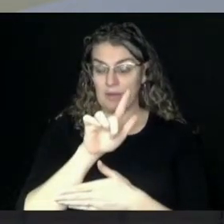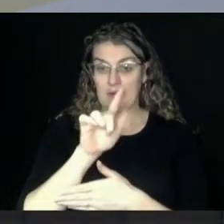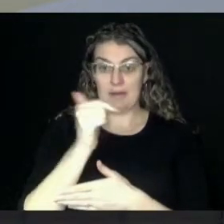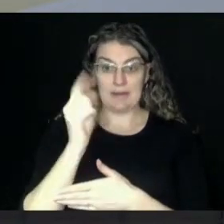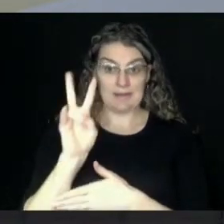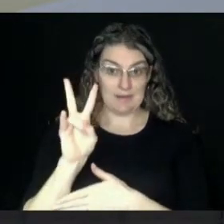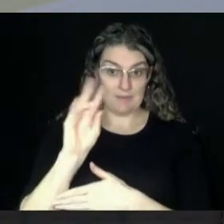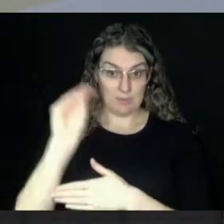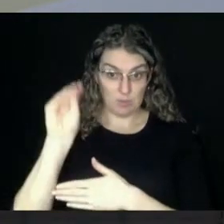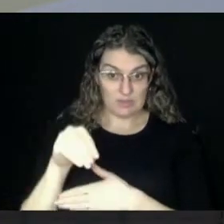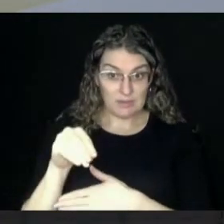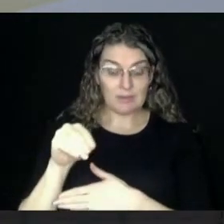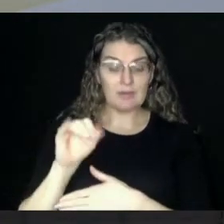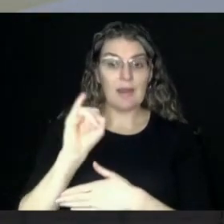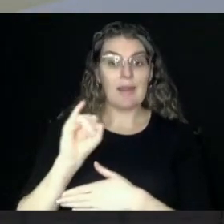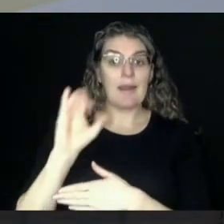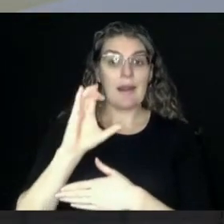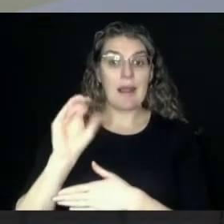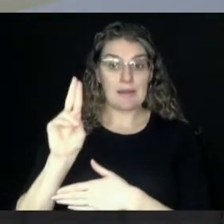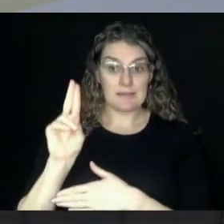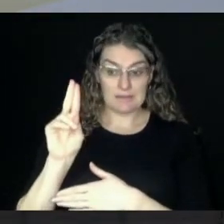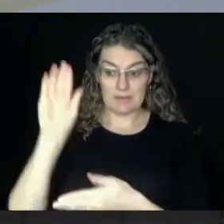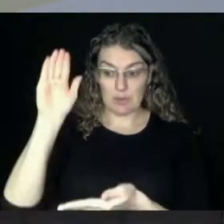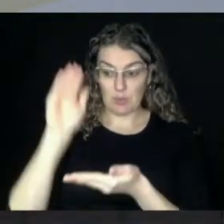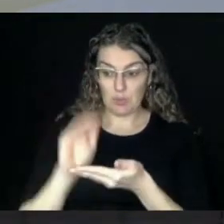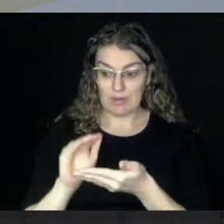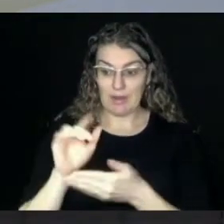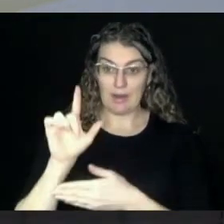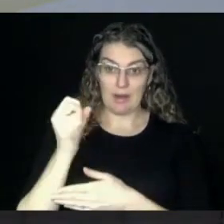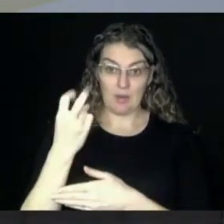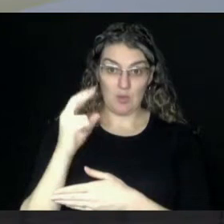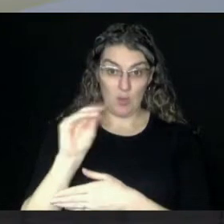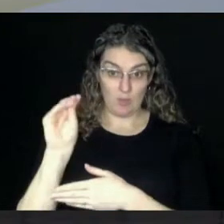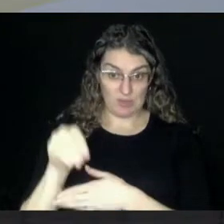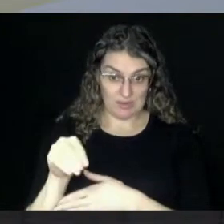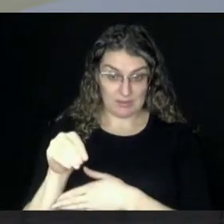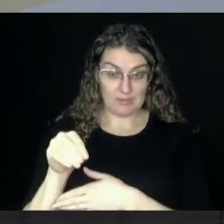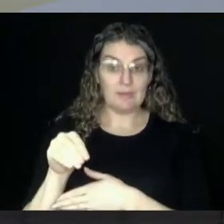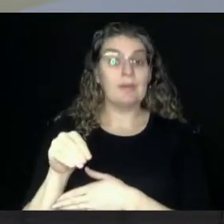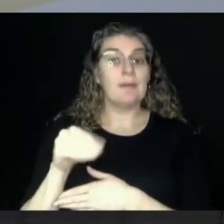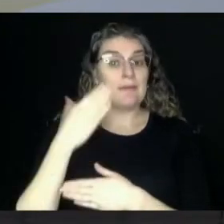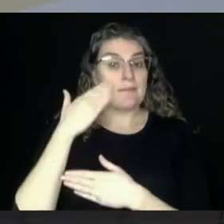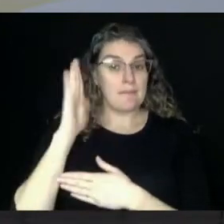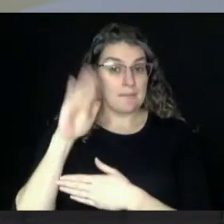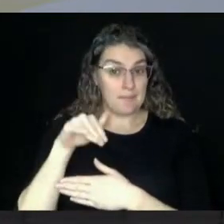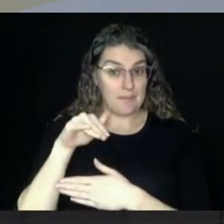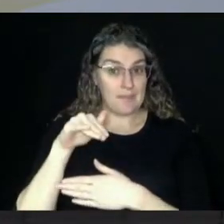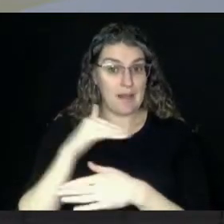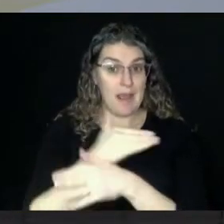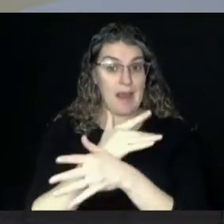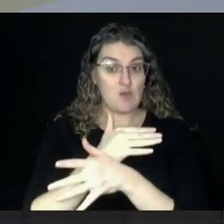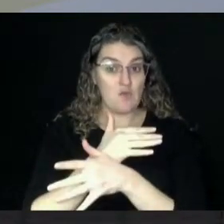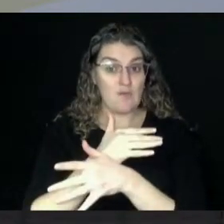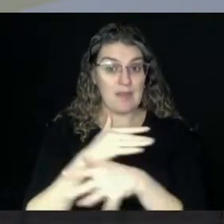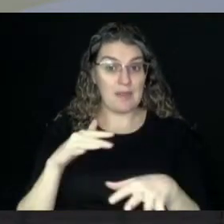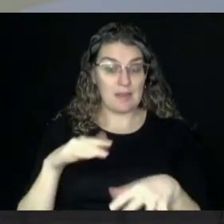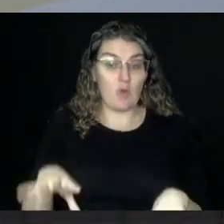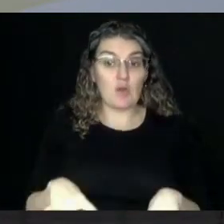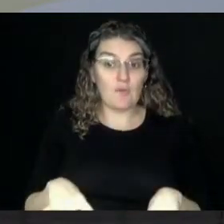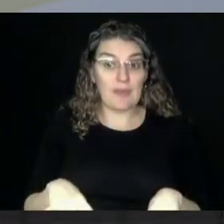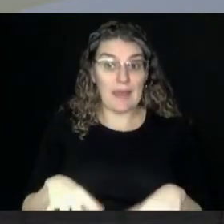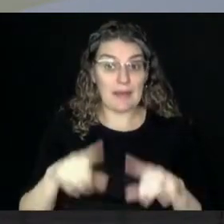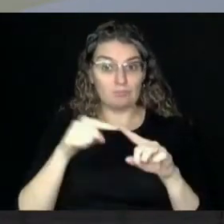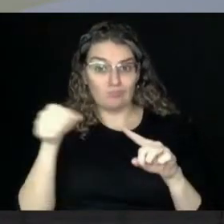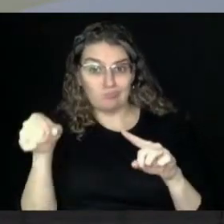12%. Our neighbors in Newfoundland and Labrador are seeing a decline in new COVID activity,